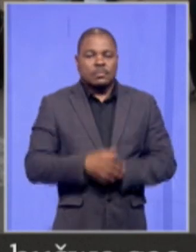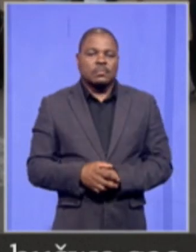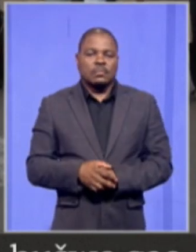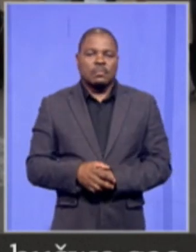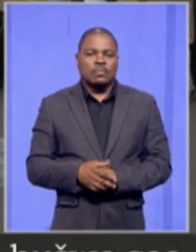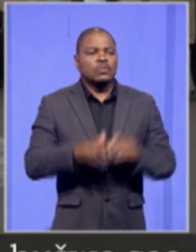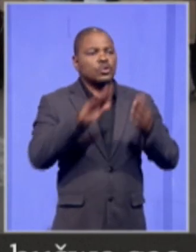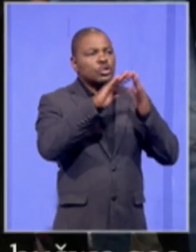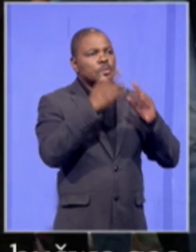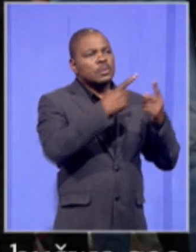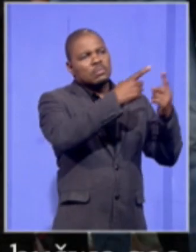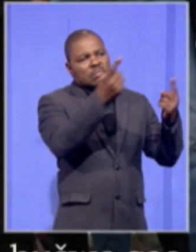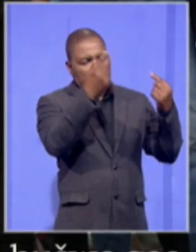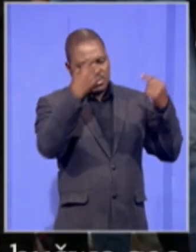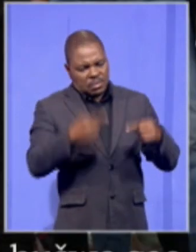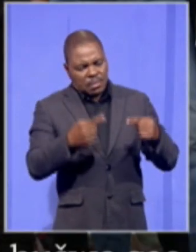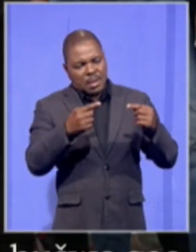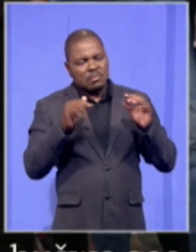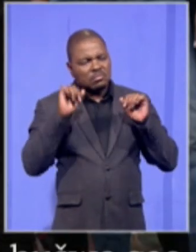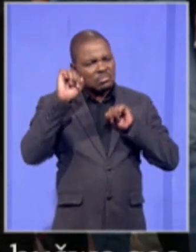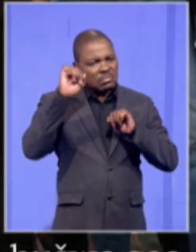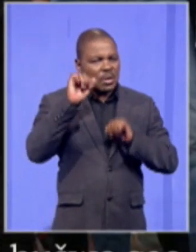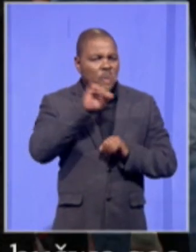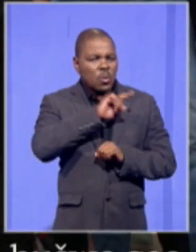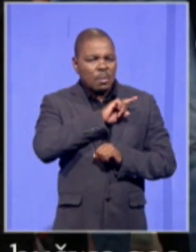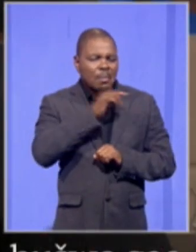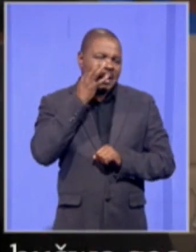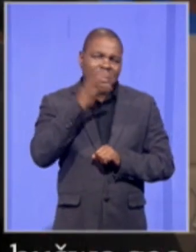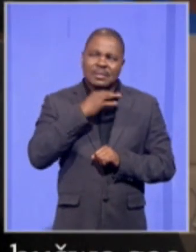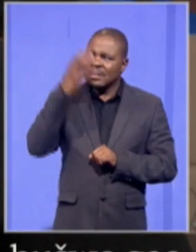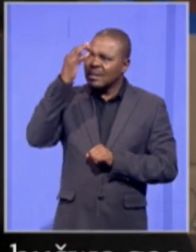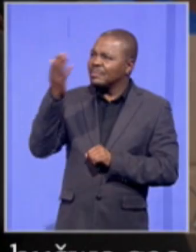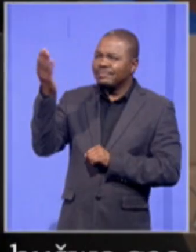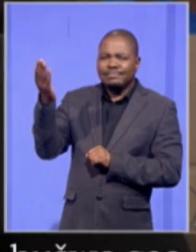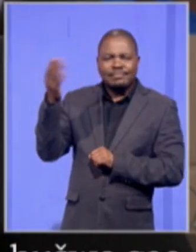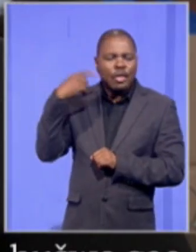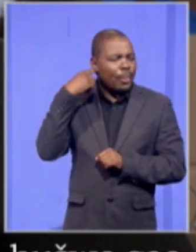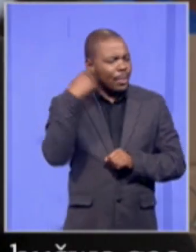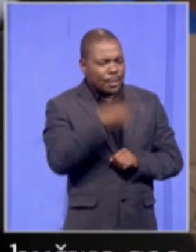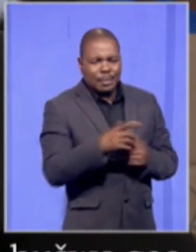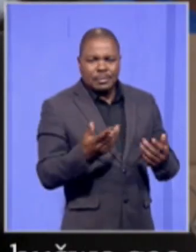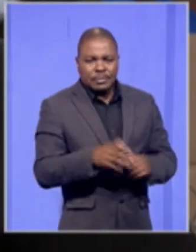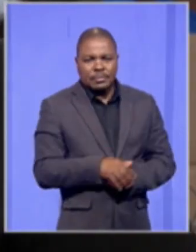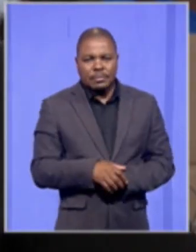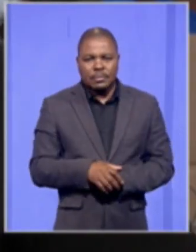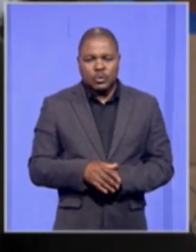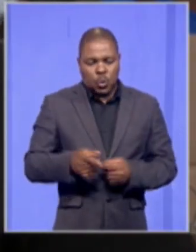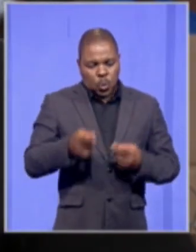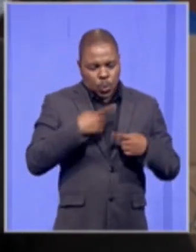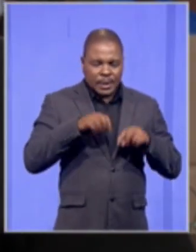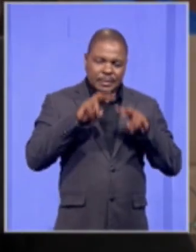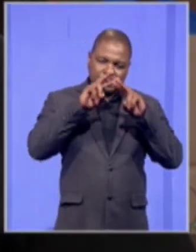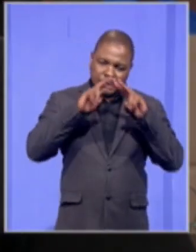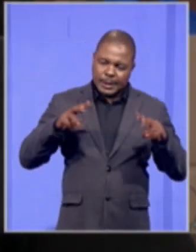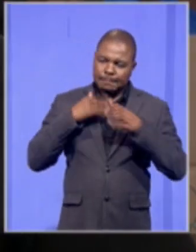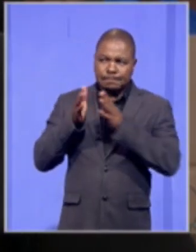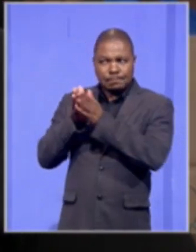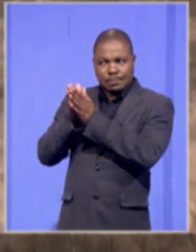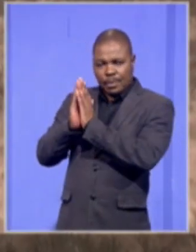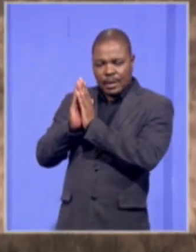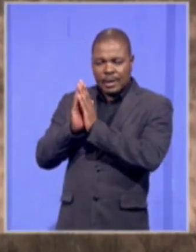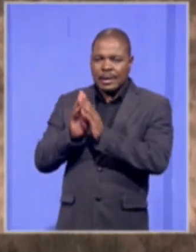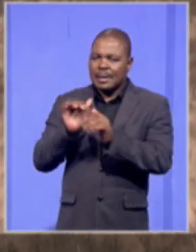tsenetse mogwanto ono ba re puso e ikgatolosa tiragalo eno. Re tlile peacefully fela go tlo go kopa gore a ga go kgonagale go